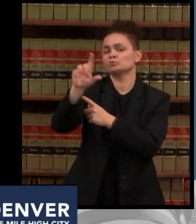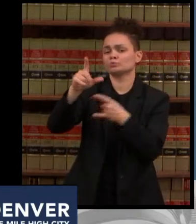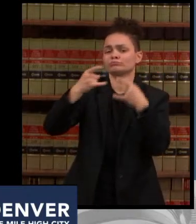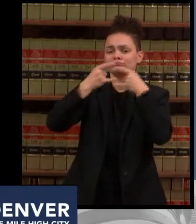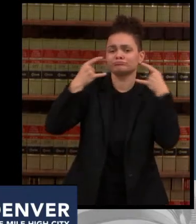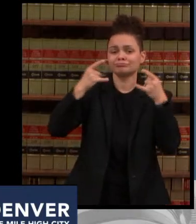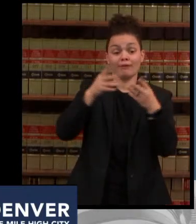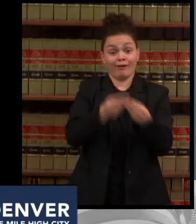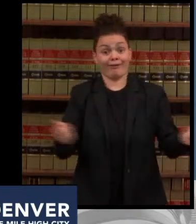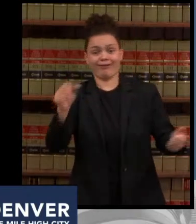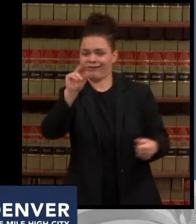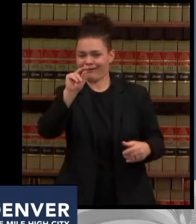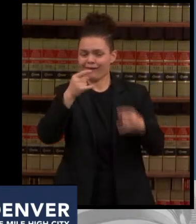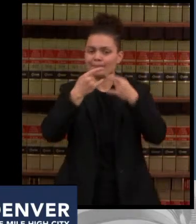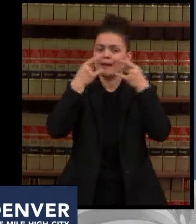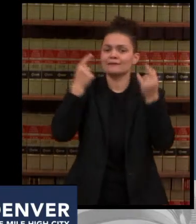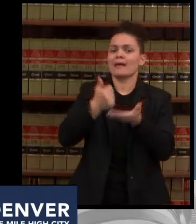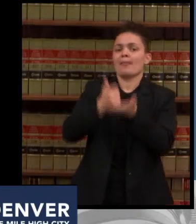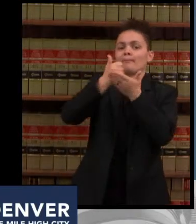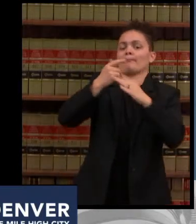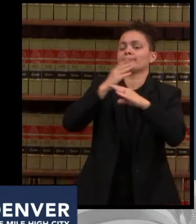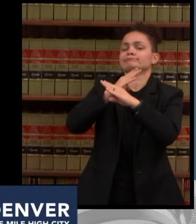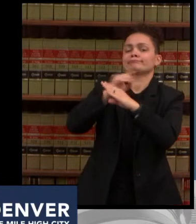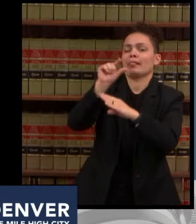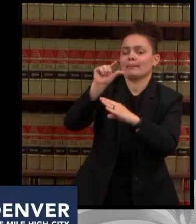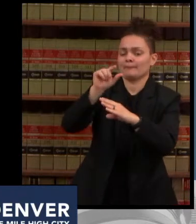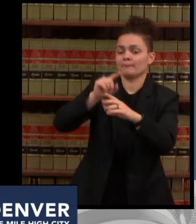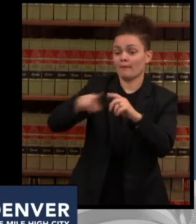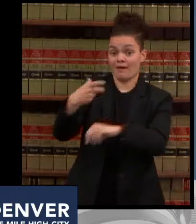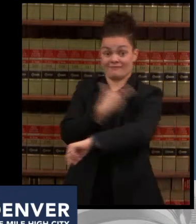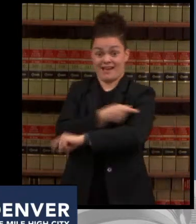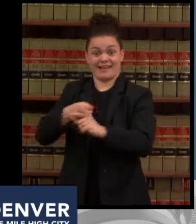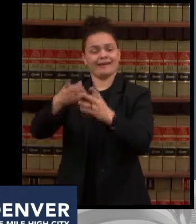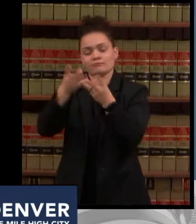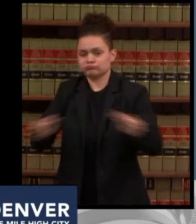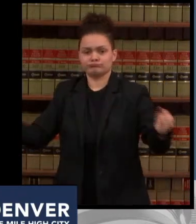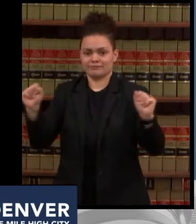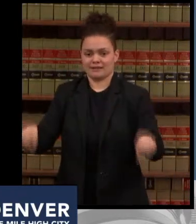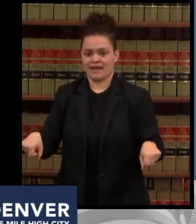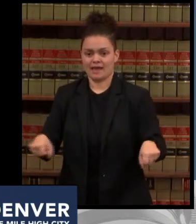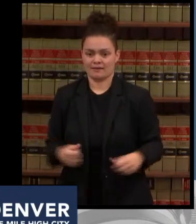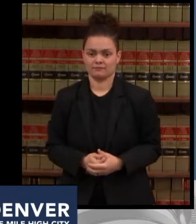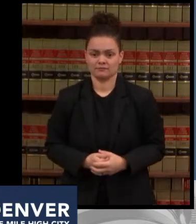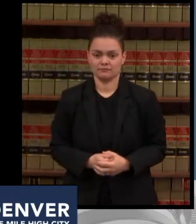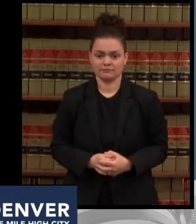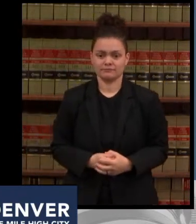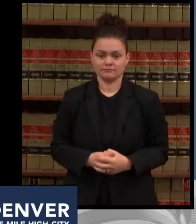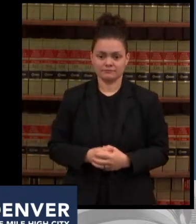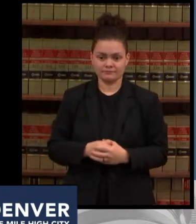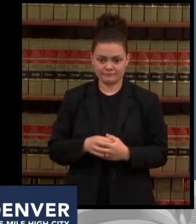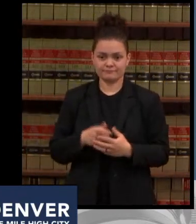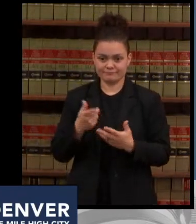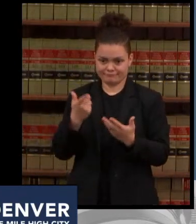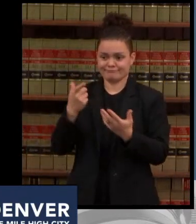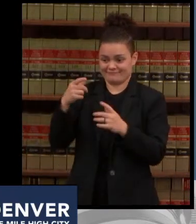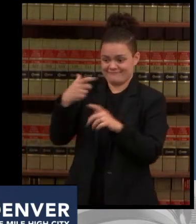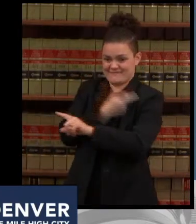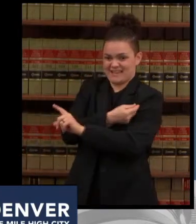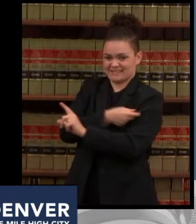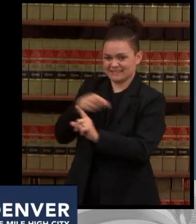to slow transmission. An unvaccinated person is still unvaccinated when the face covering mandate is